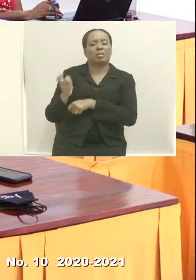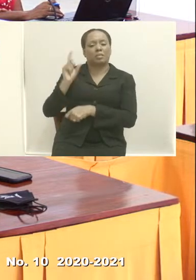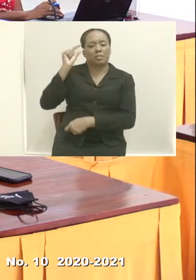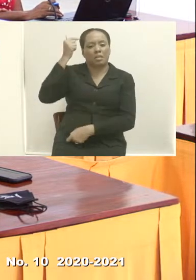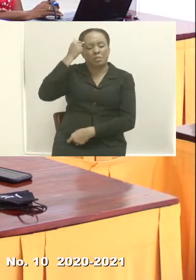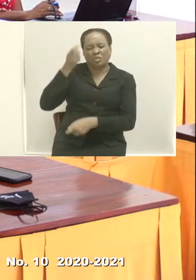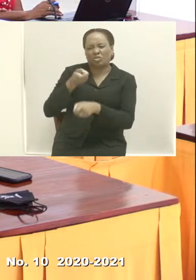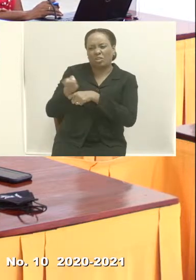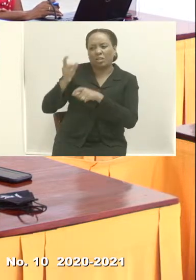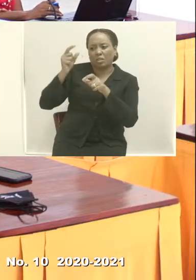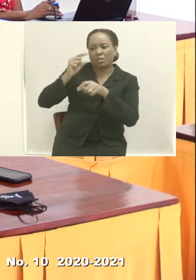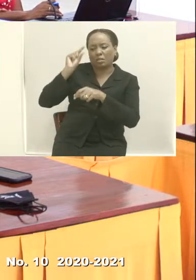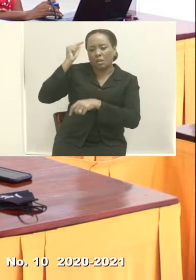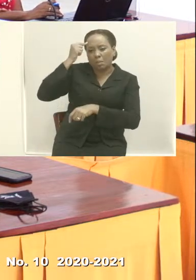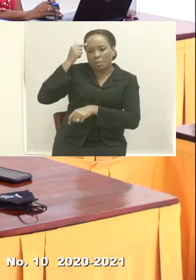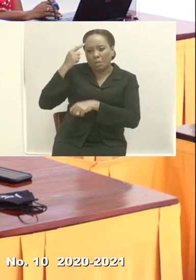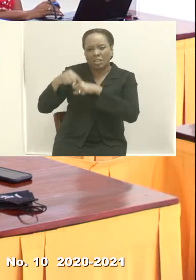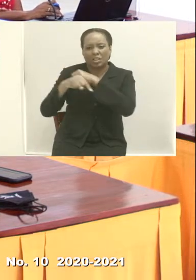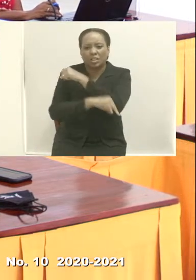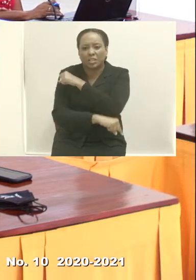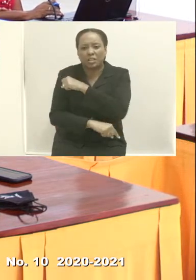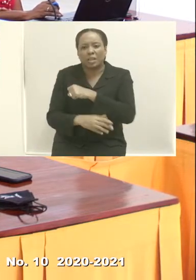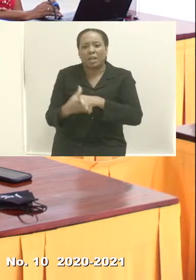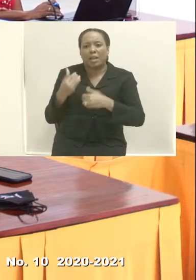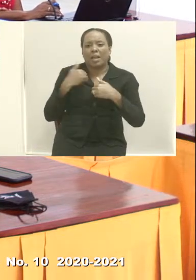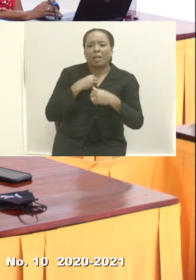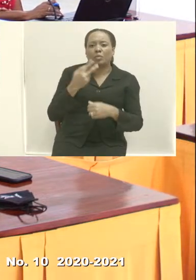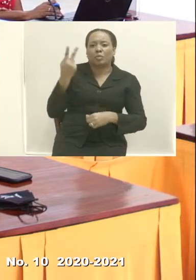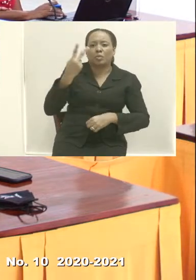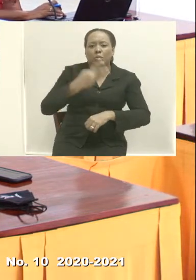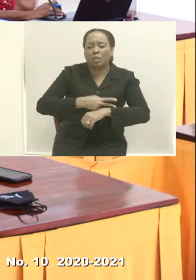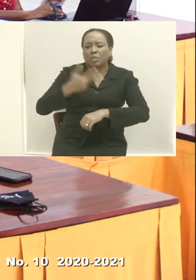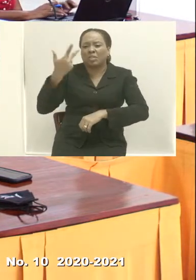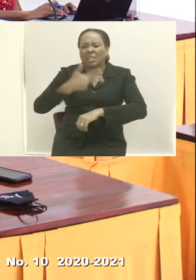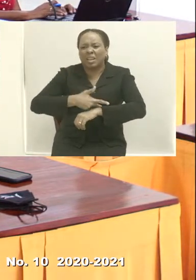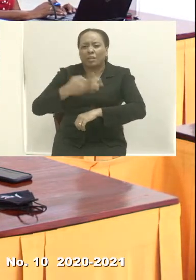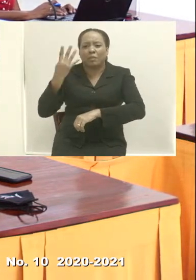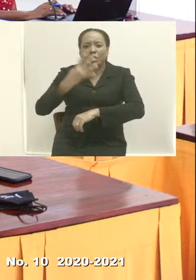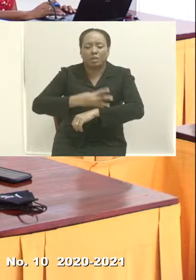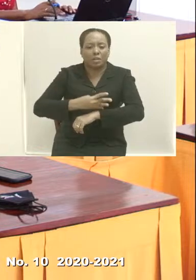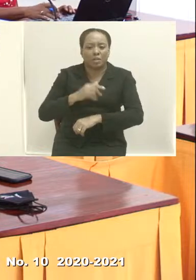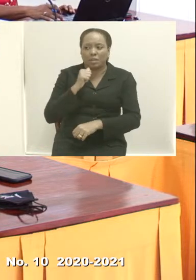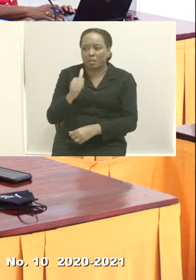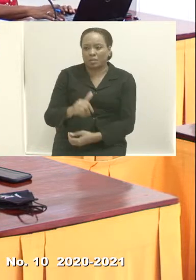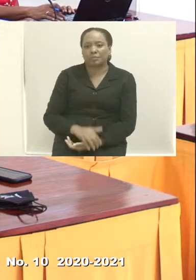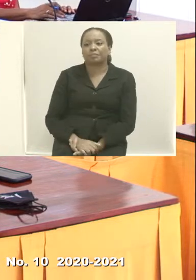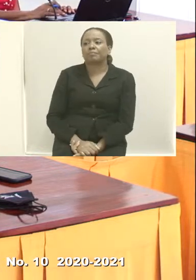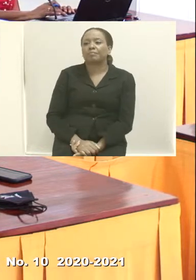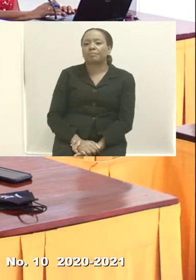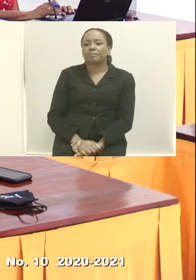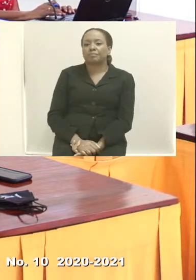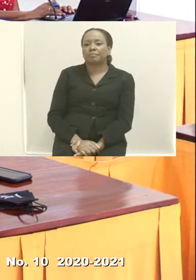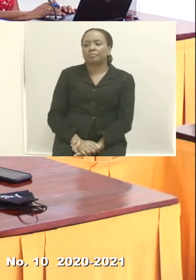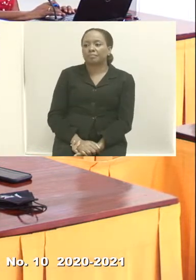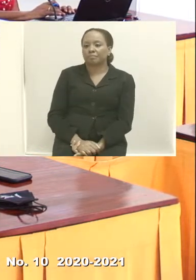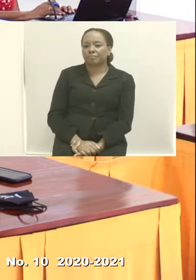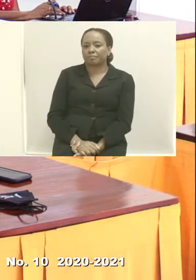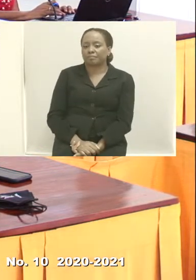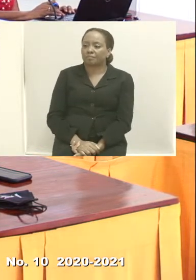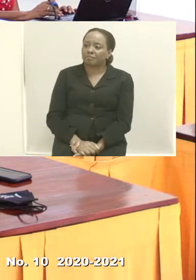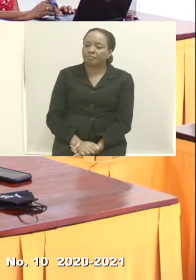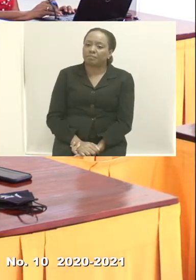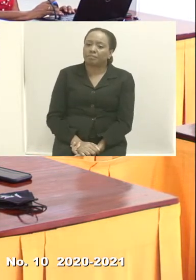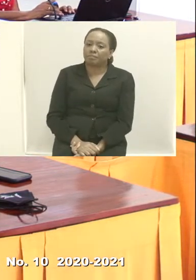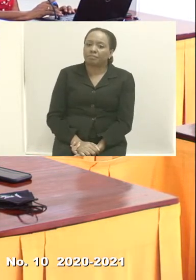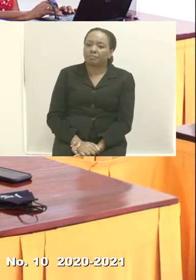away getting 2 or 3 or 4 times that which they were supposed to get. P.S. Reed and Director of Commerce,